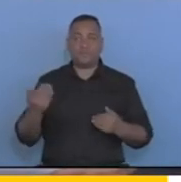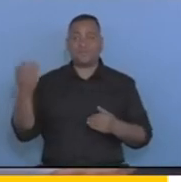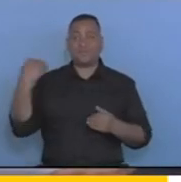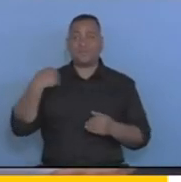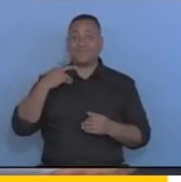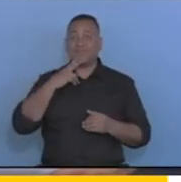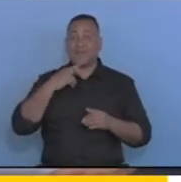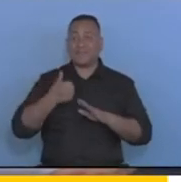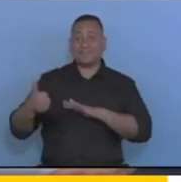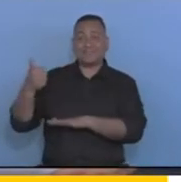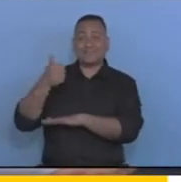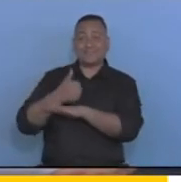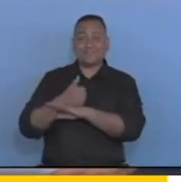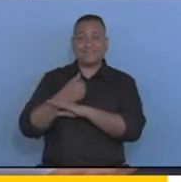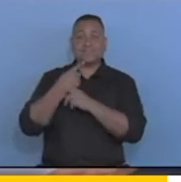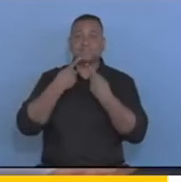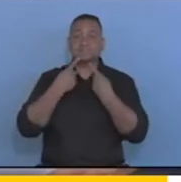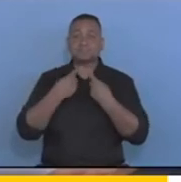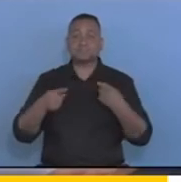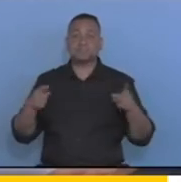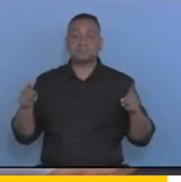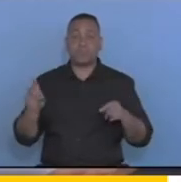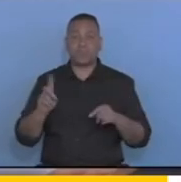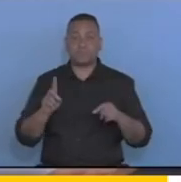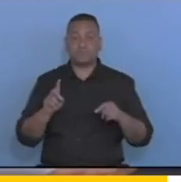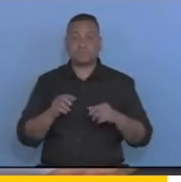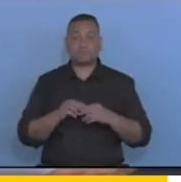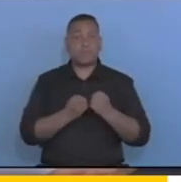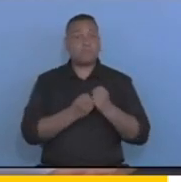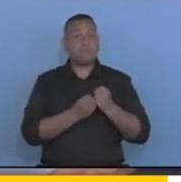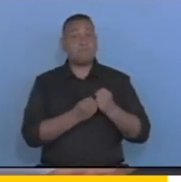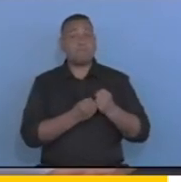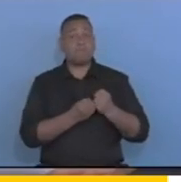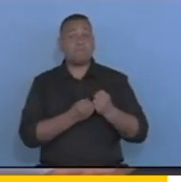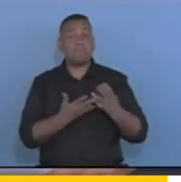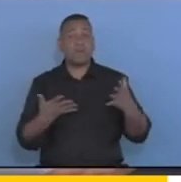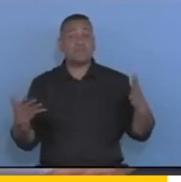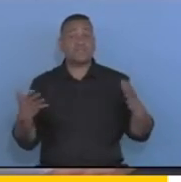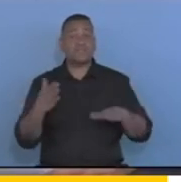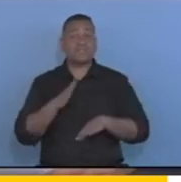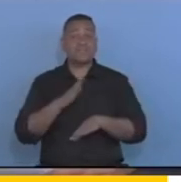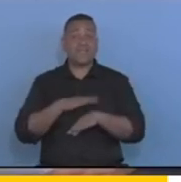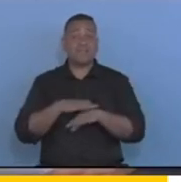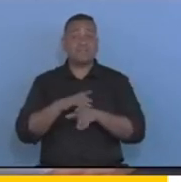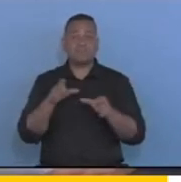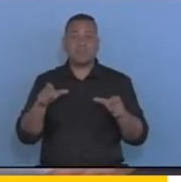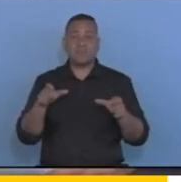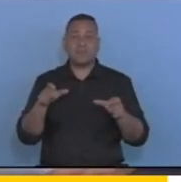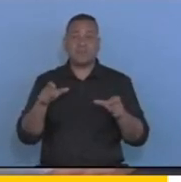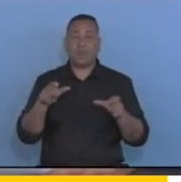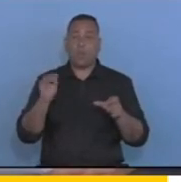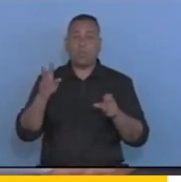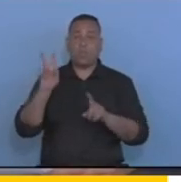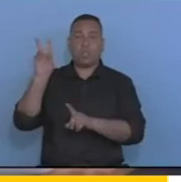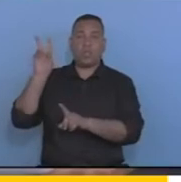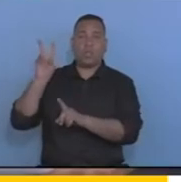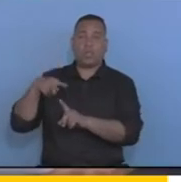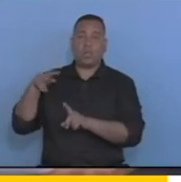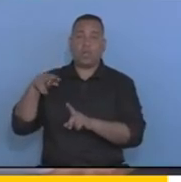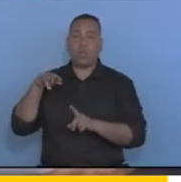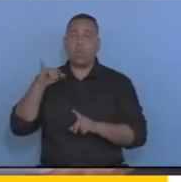he mentioned, and a lot of times people look down on people with overalls, and we are